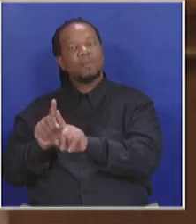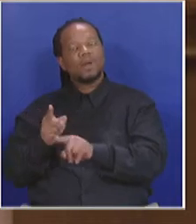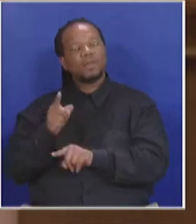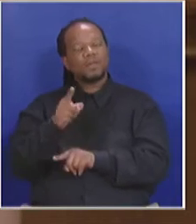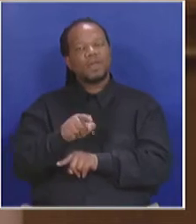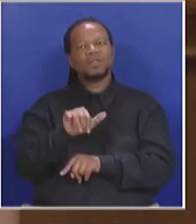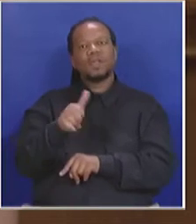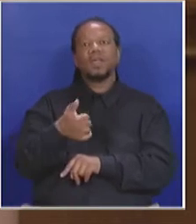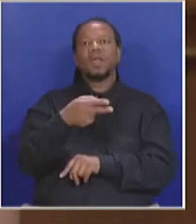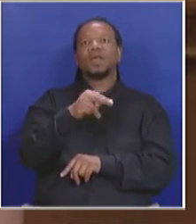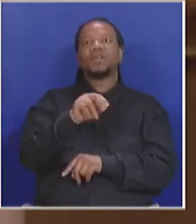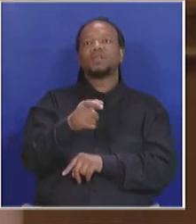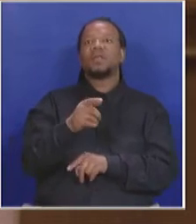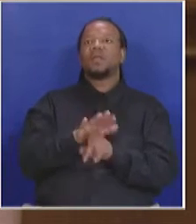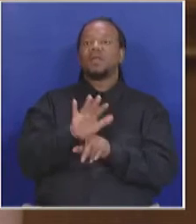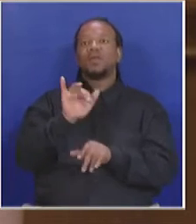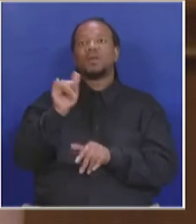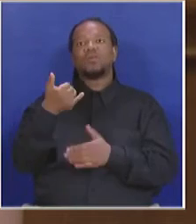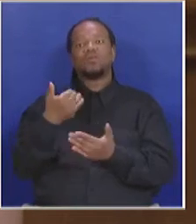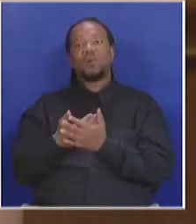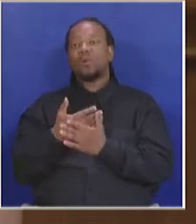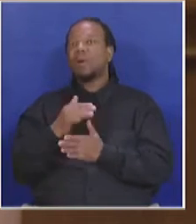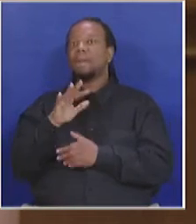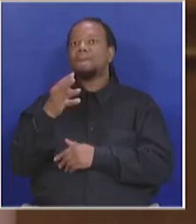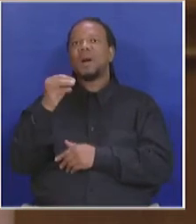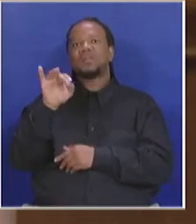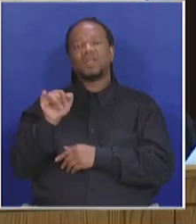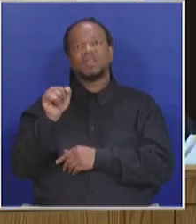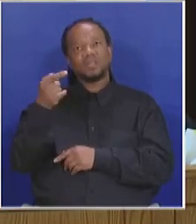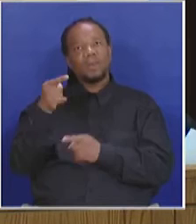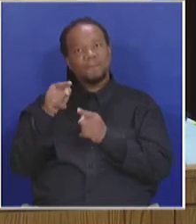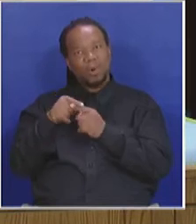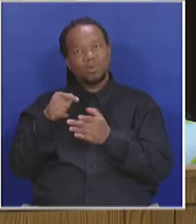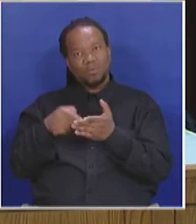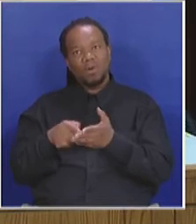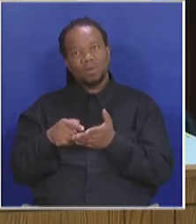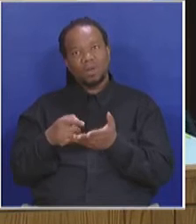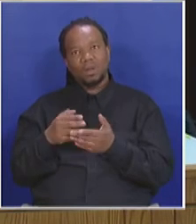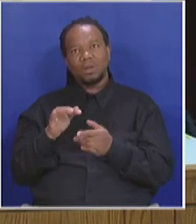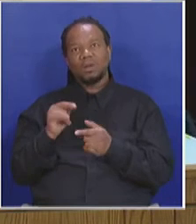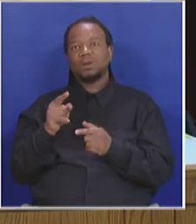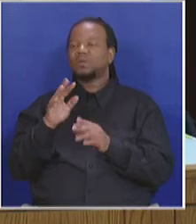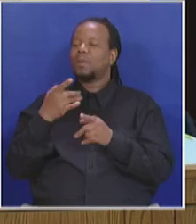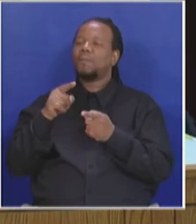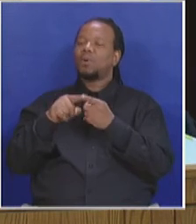point of order, ignoring the Ms. cries Mutara? of students for affordable Honorable education Mateis? would Honorable Mateis, there is a point of